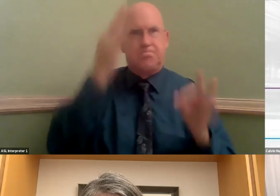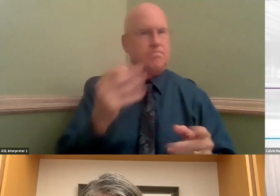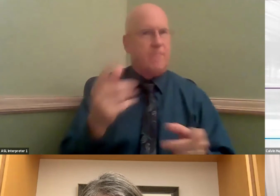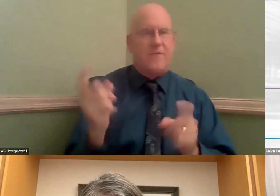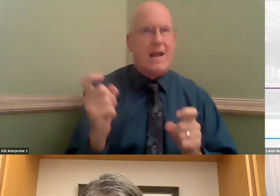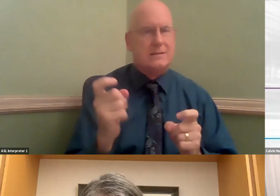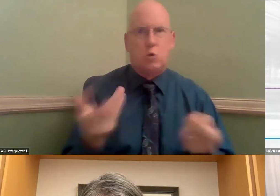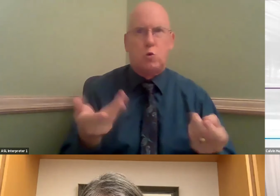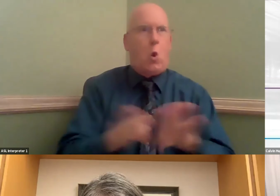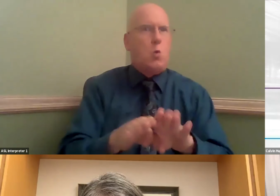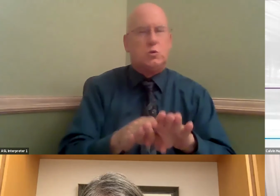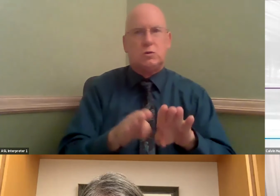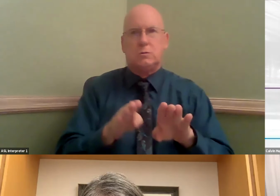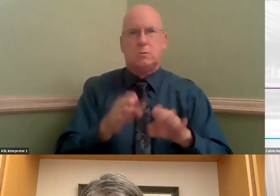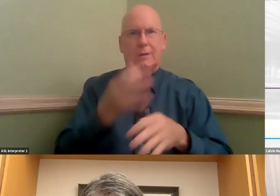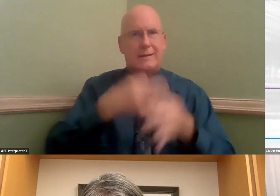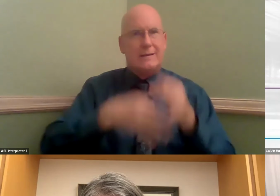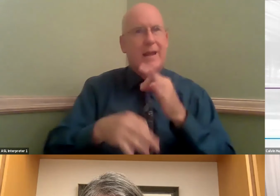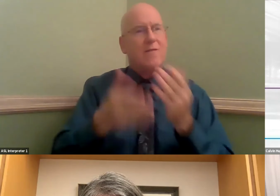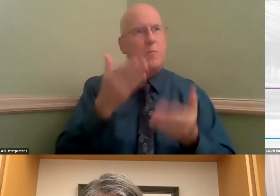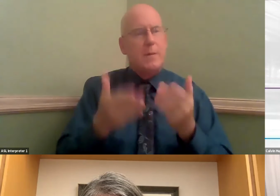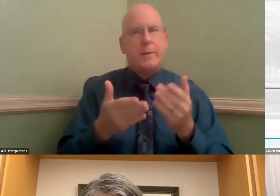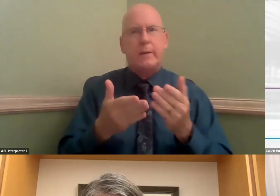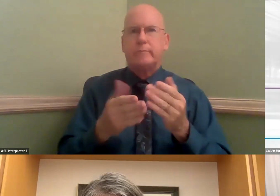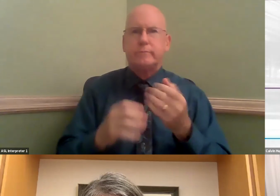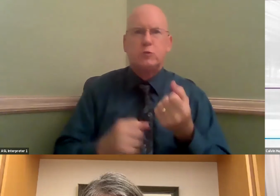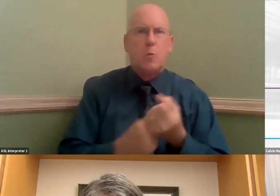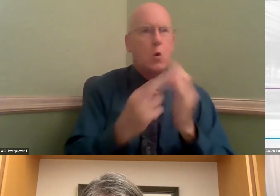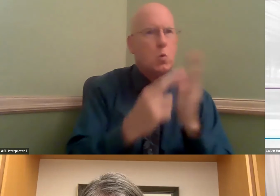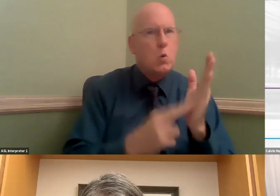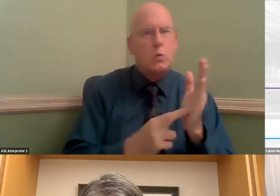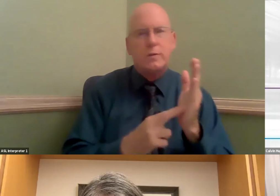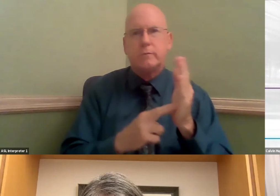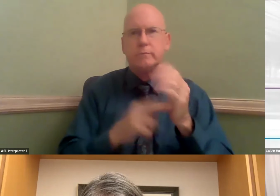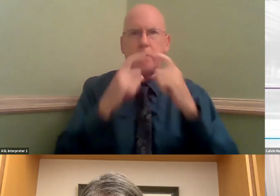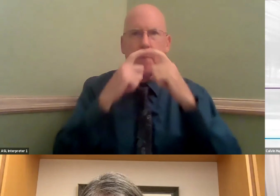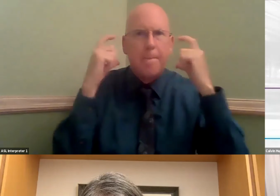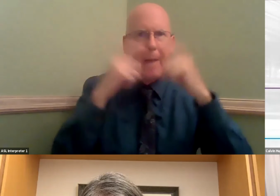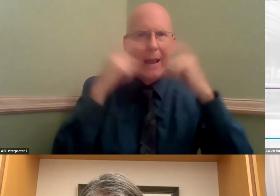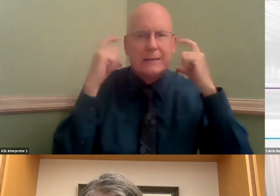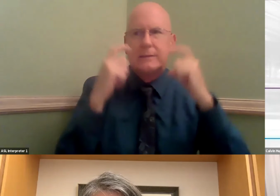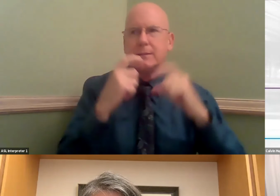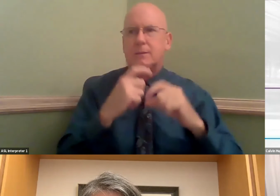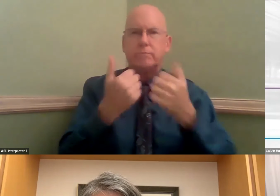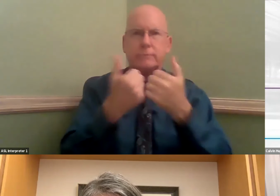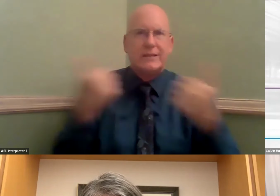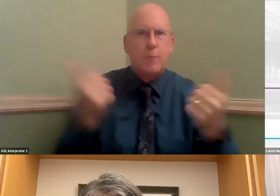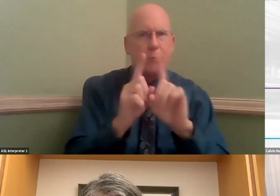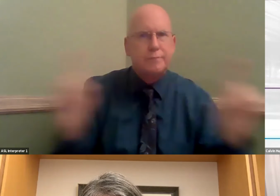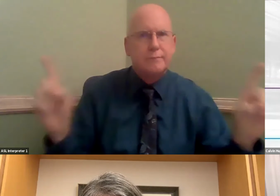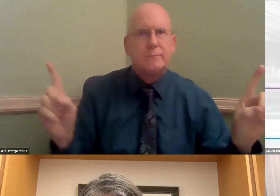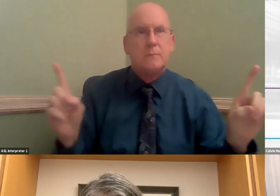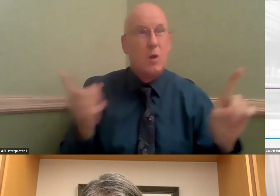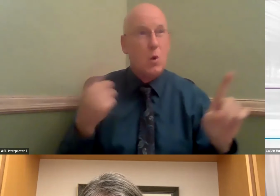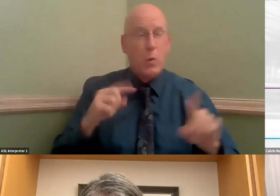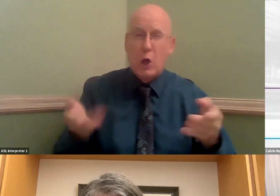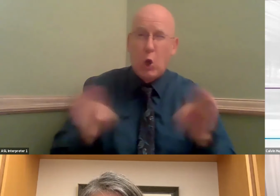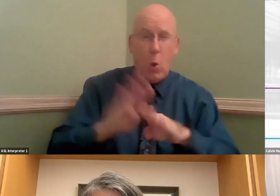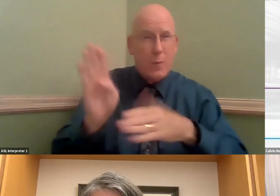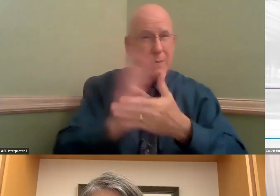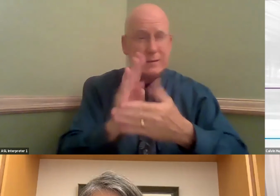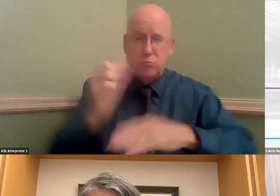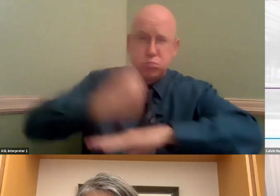maybe enforcing some of the rules, mask wearing, social distancing. We instantly went into businesses and closed them down and shut them down. And